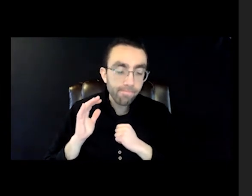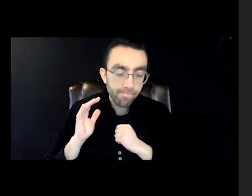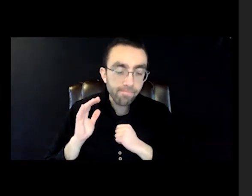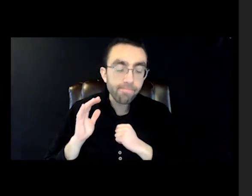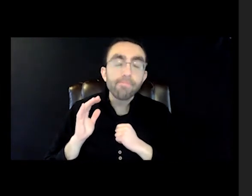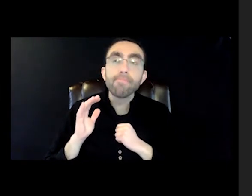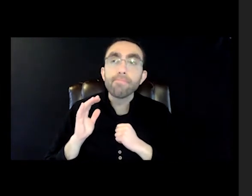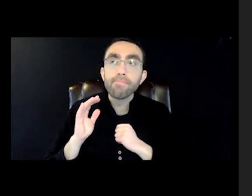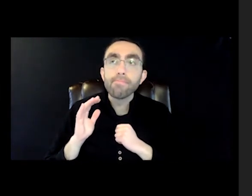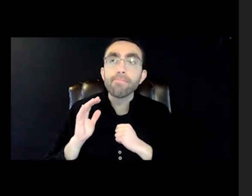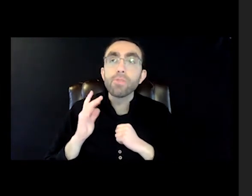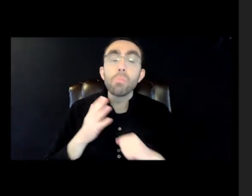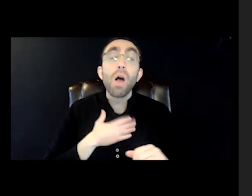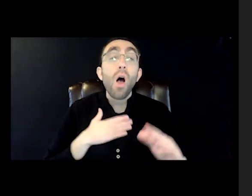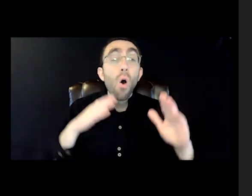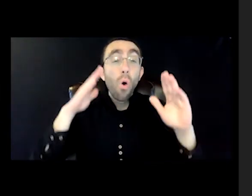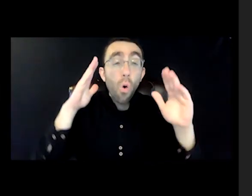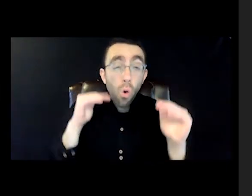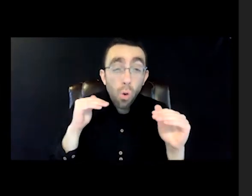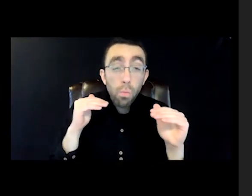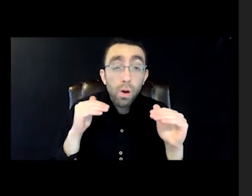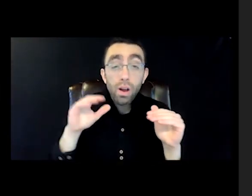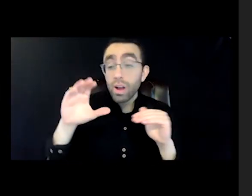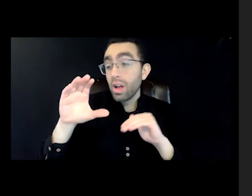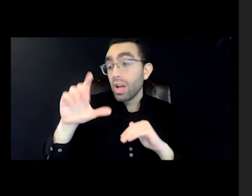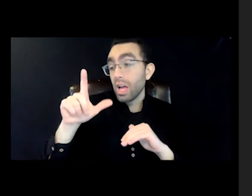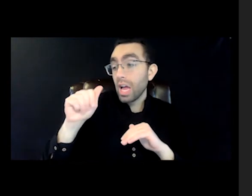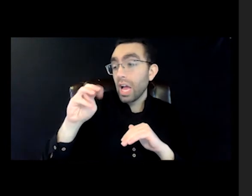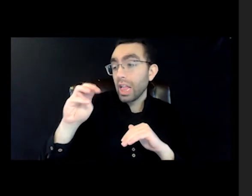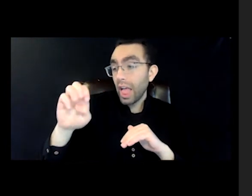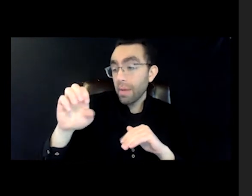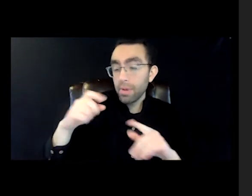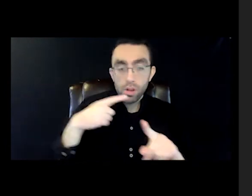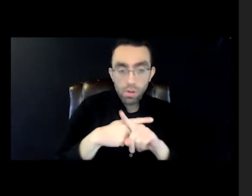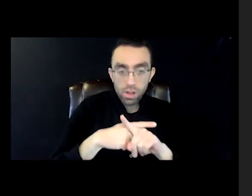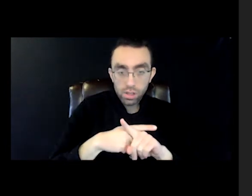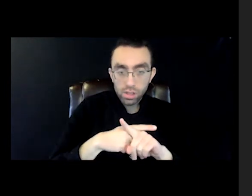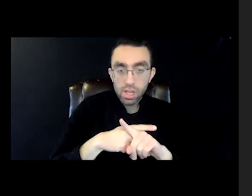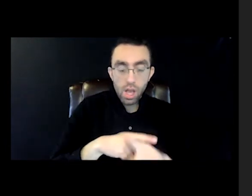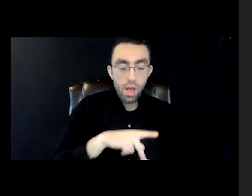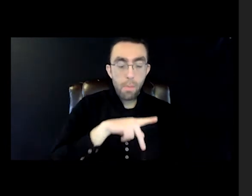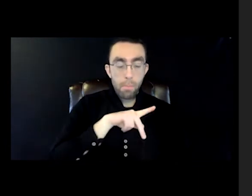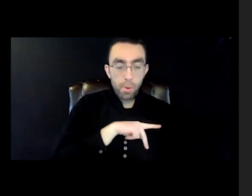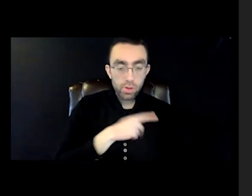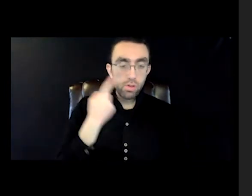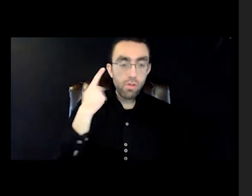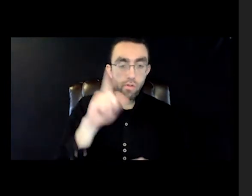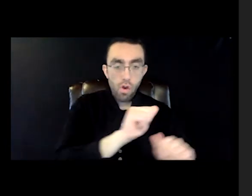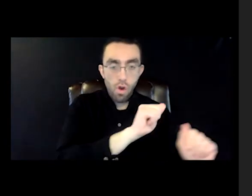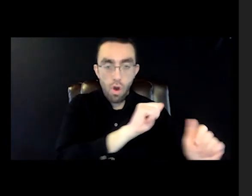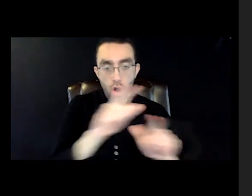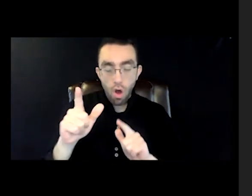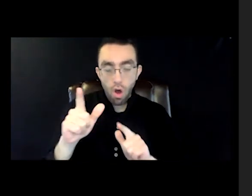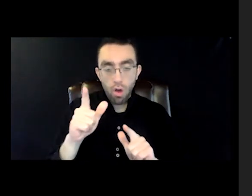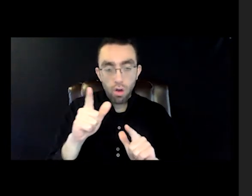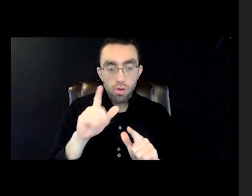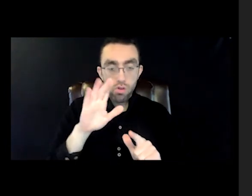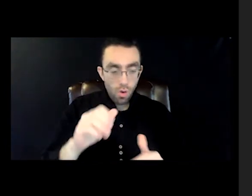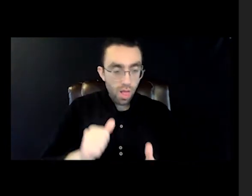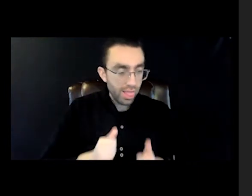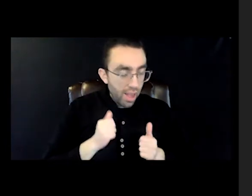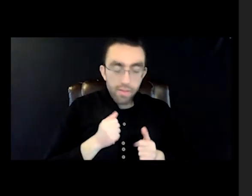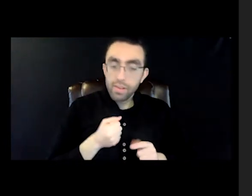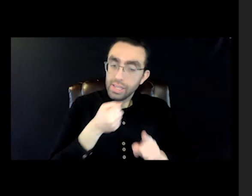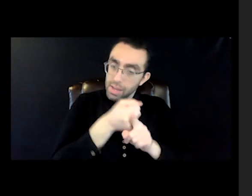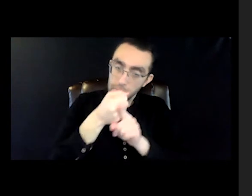in this way, where we're really grounded in, this is personal for me, this is personal for you. And if you've never